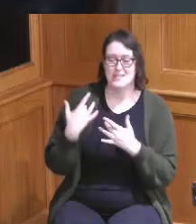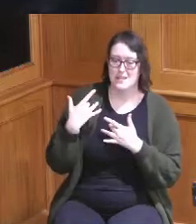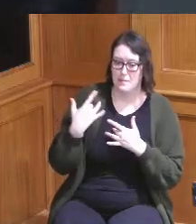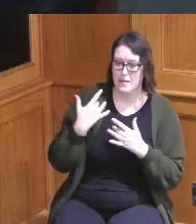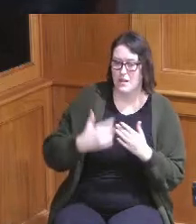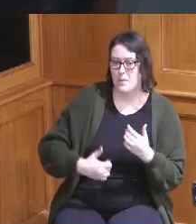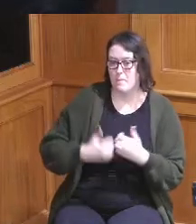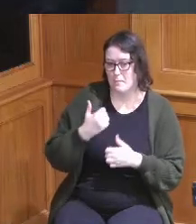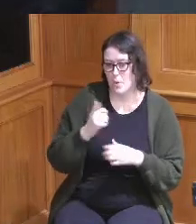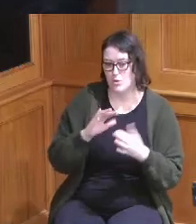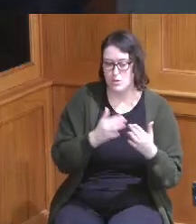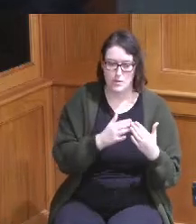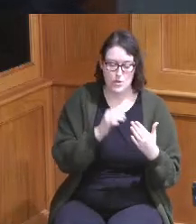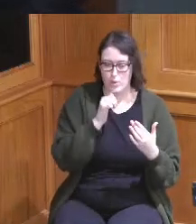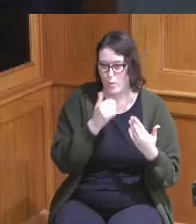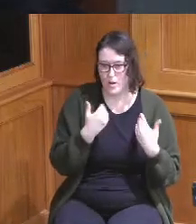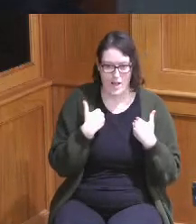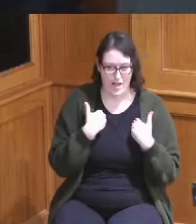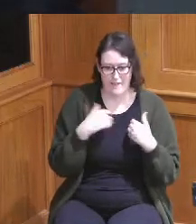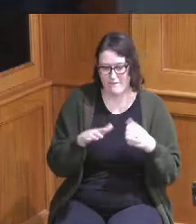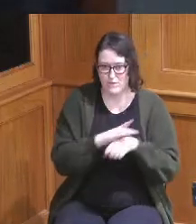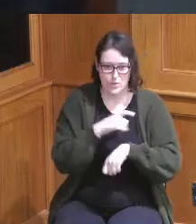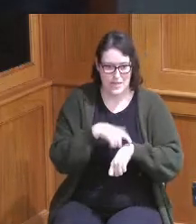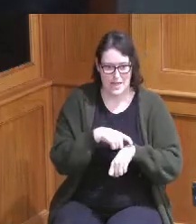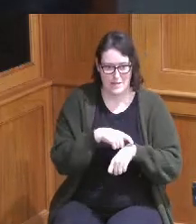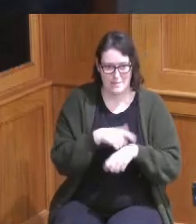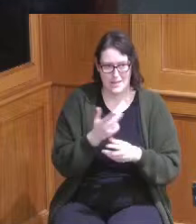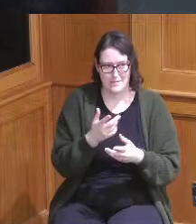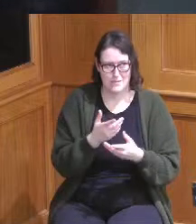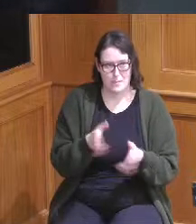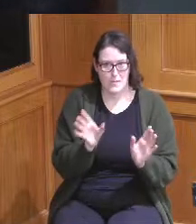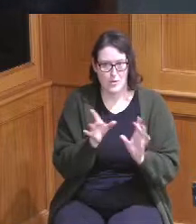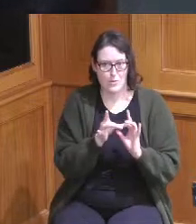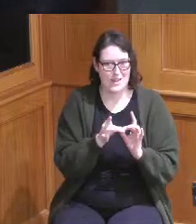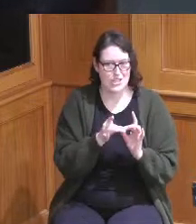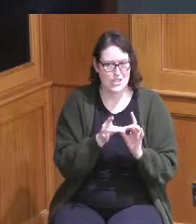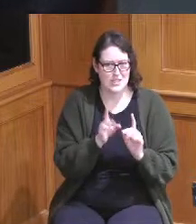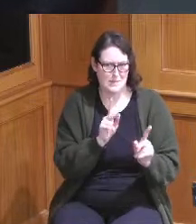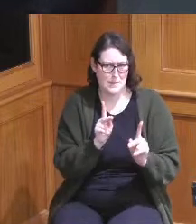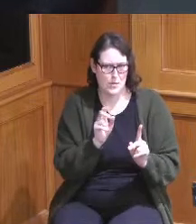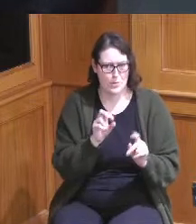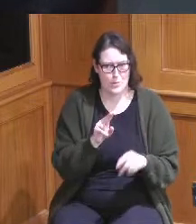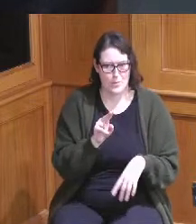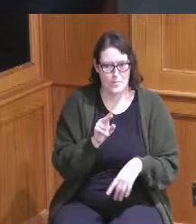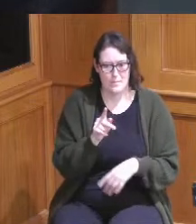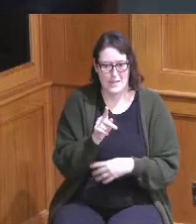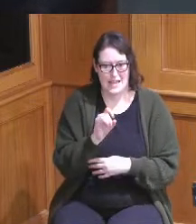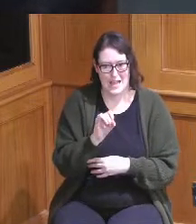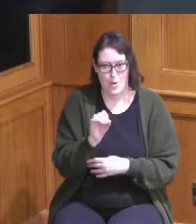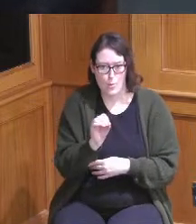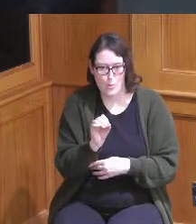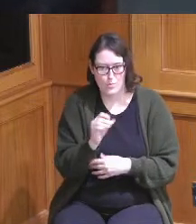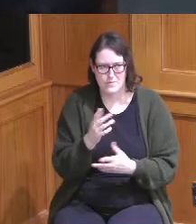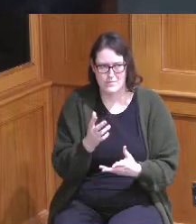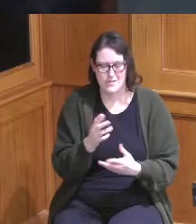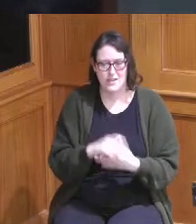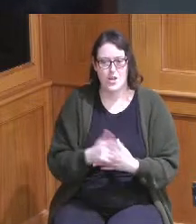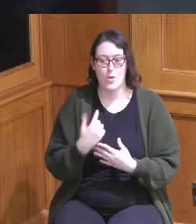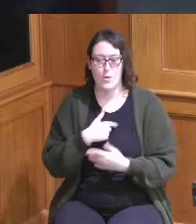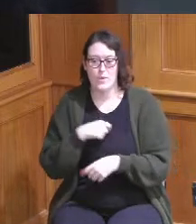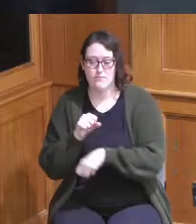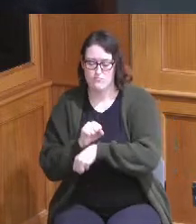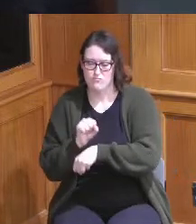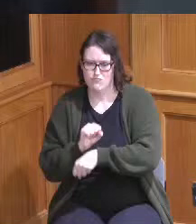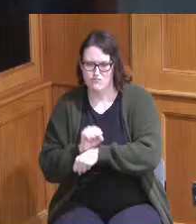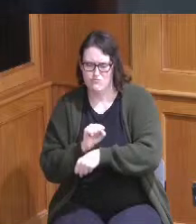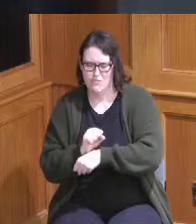communities do not have full-time PR people, if you will, public relations or PIOs, and so we have worked hard at the